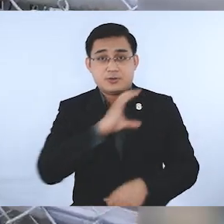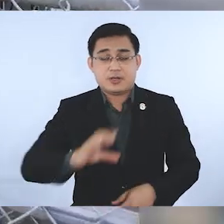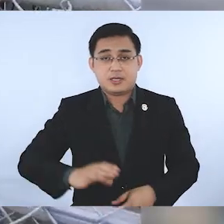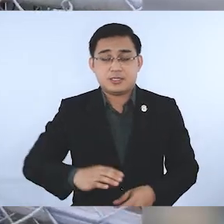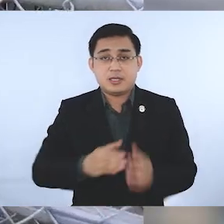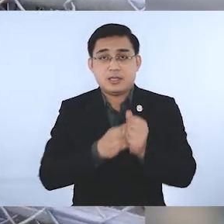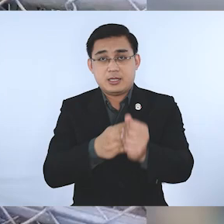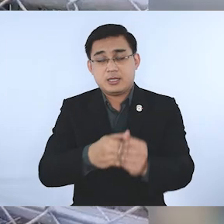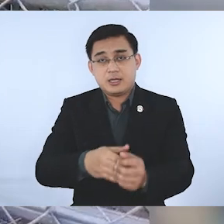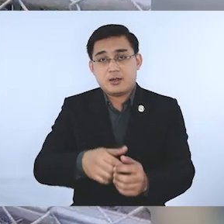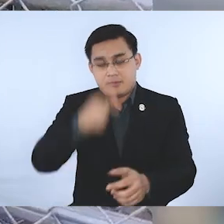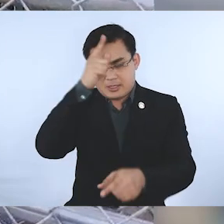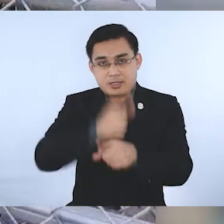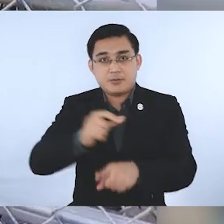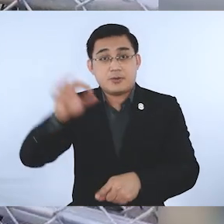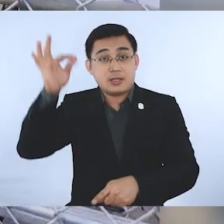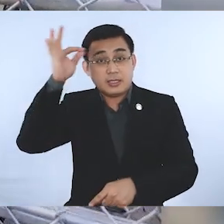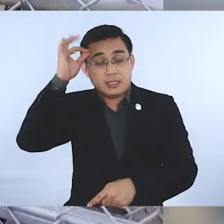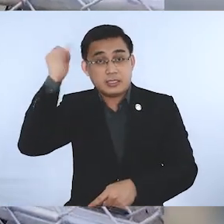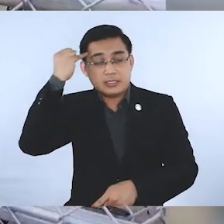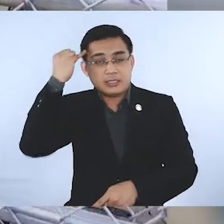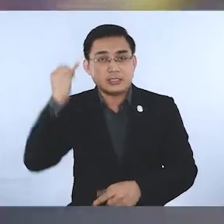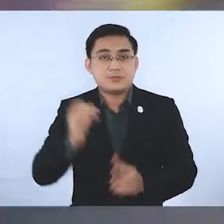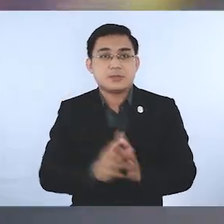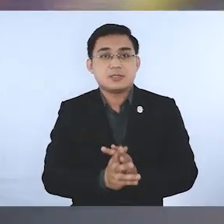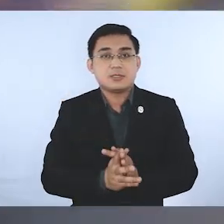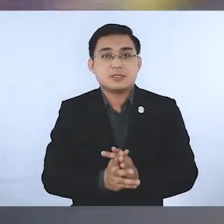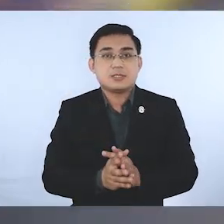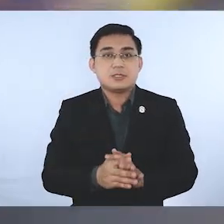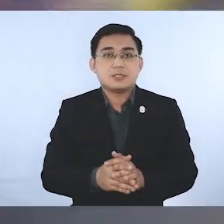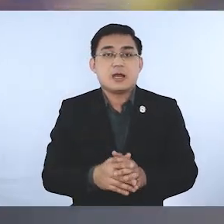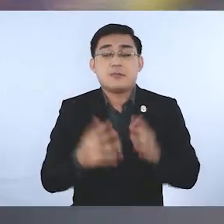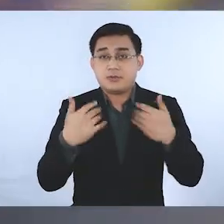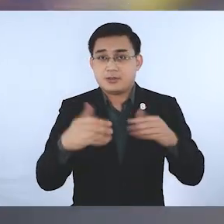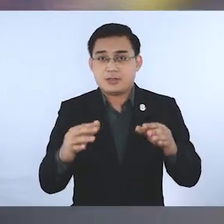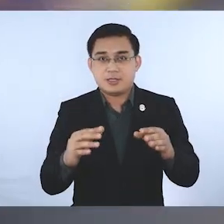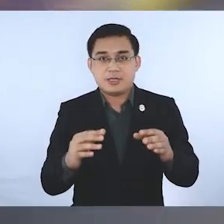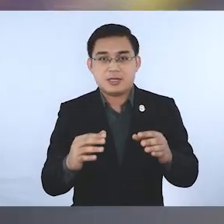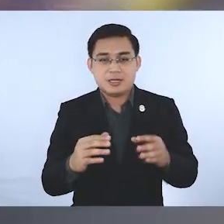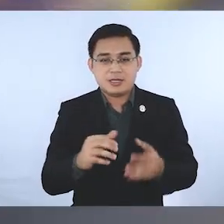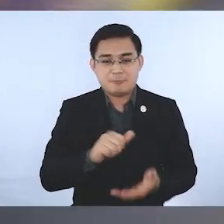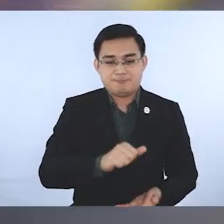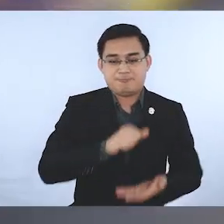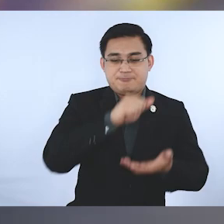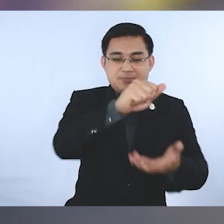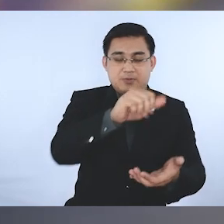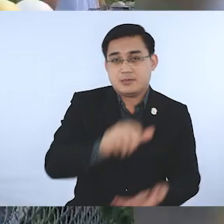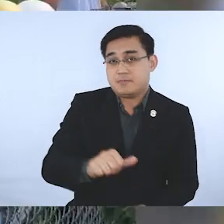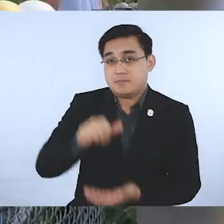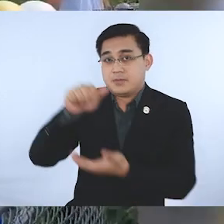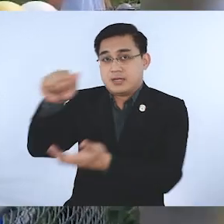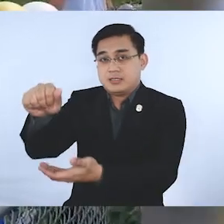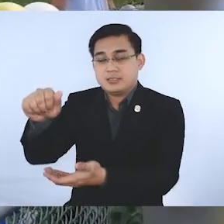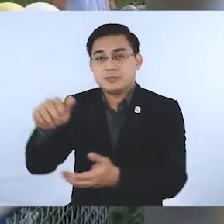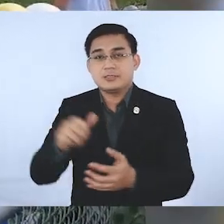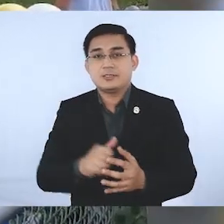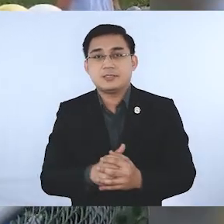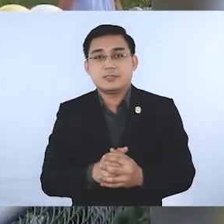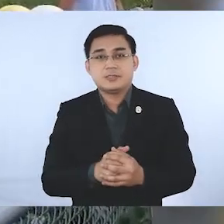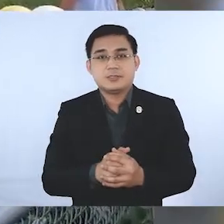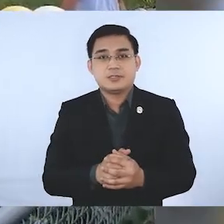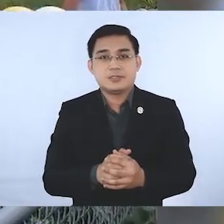Freddie Enut, Minister of the Gospel. Afterwards, care packages were distributed to those who attended this